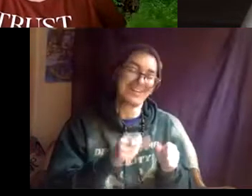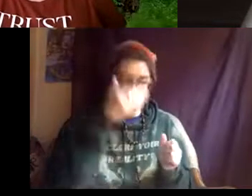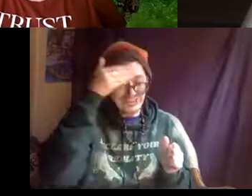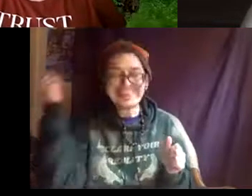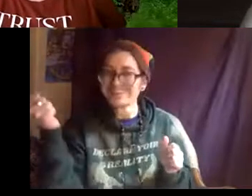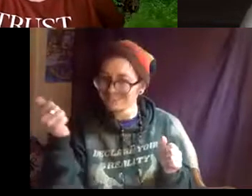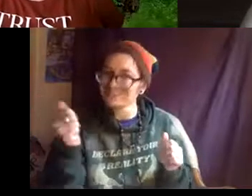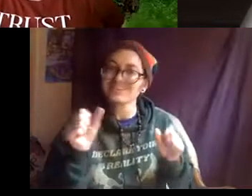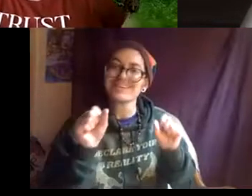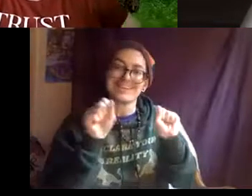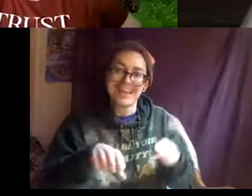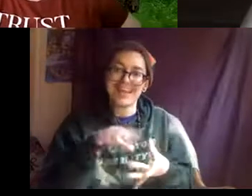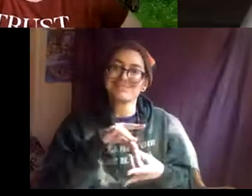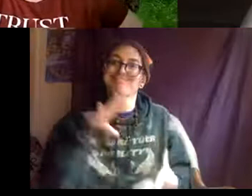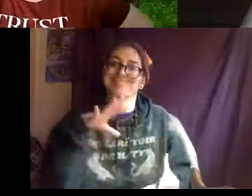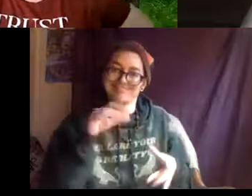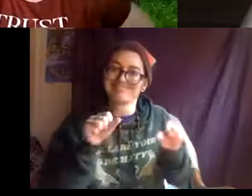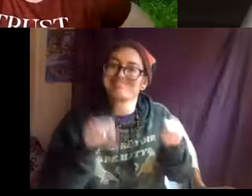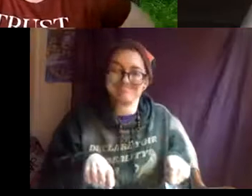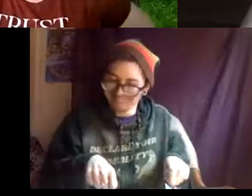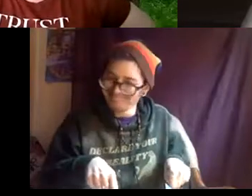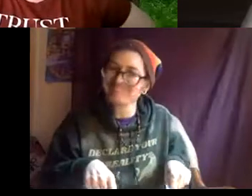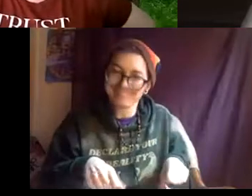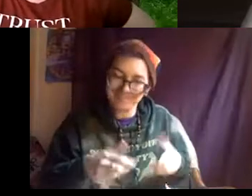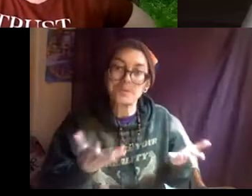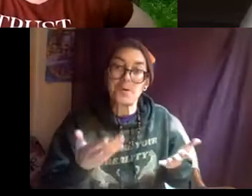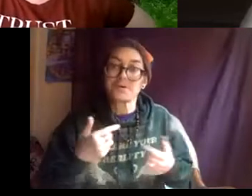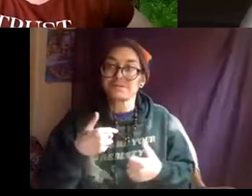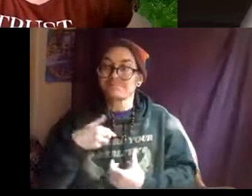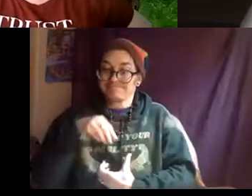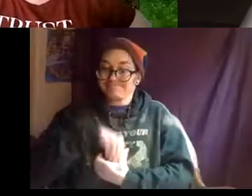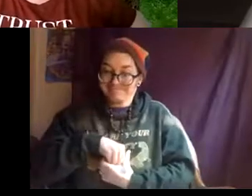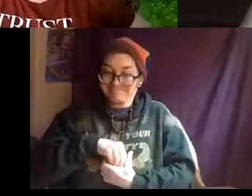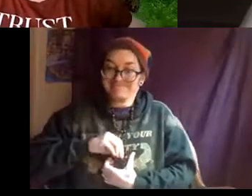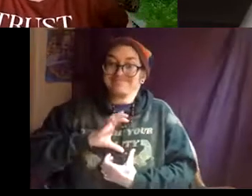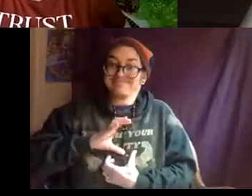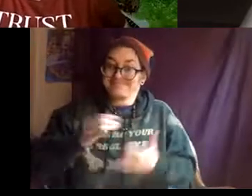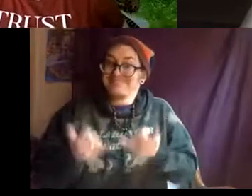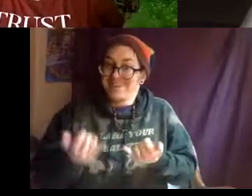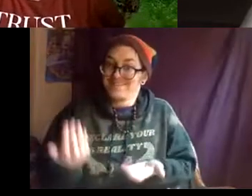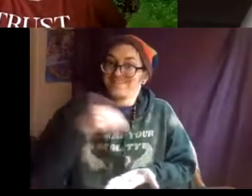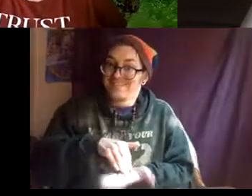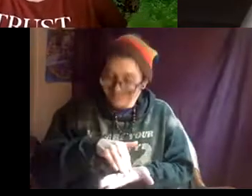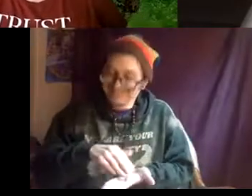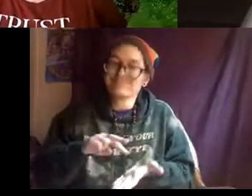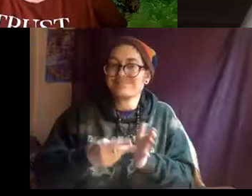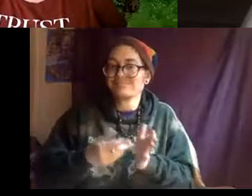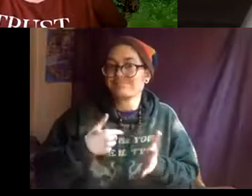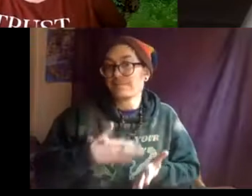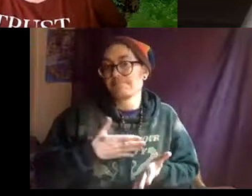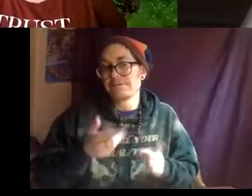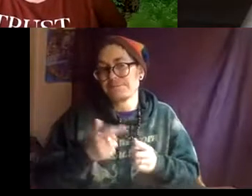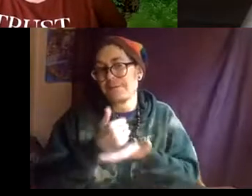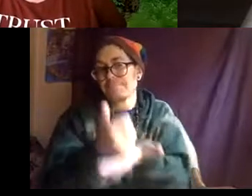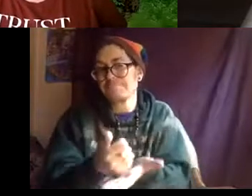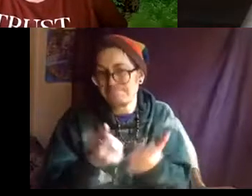But when you're in these relationships, you forget all that, don't you? You kind of need that outside coaching to